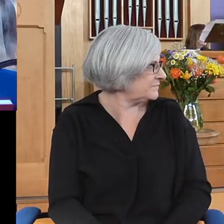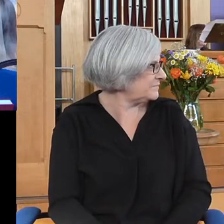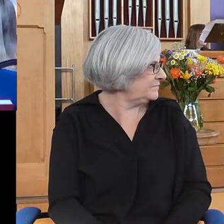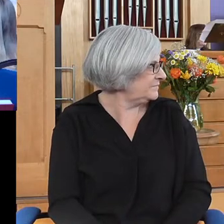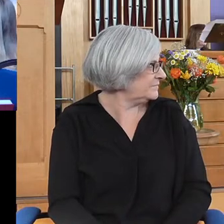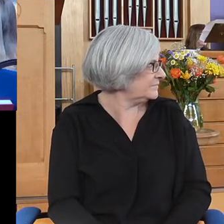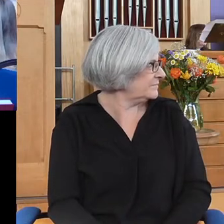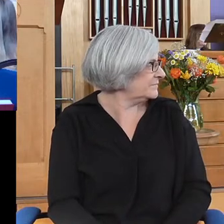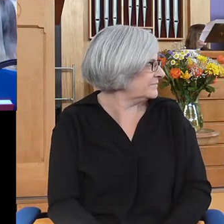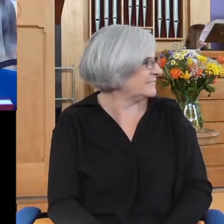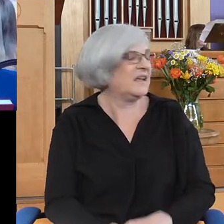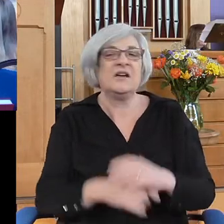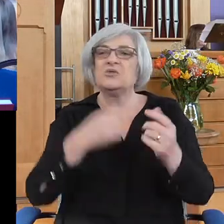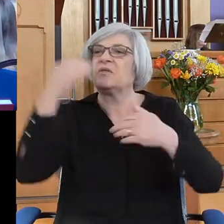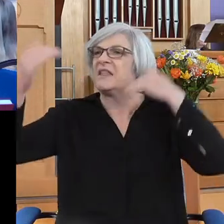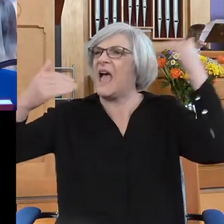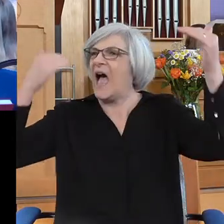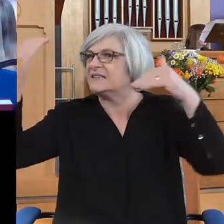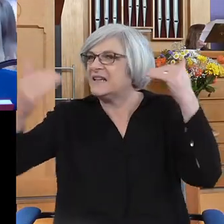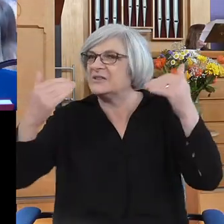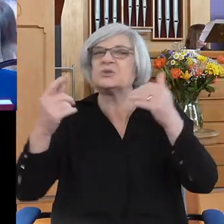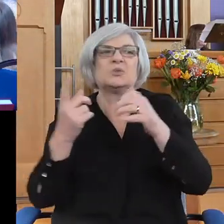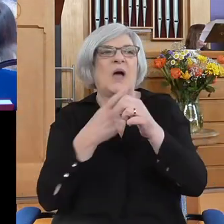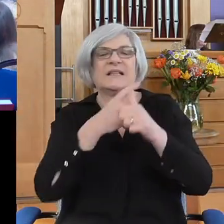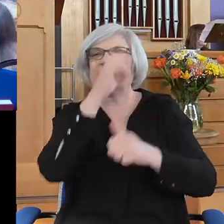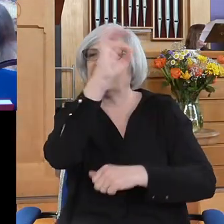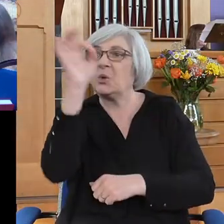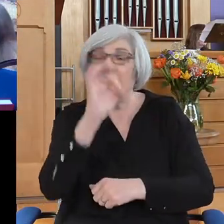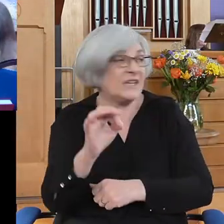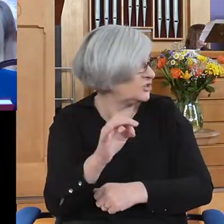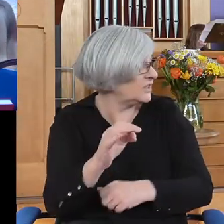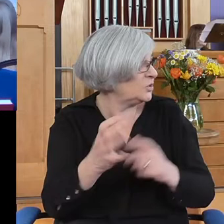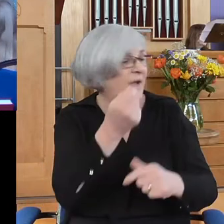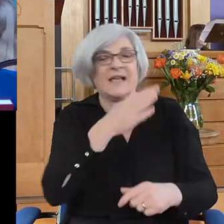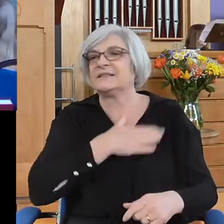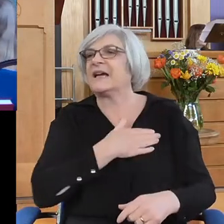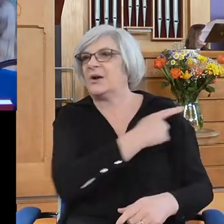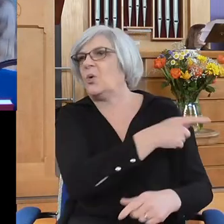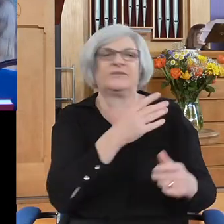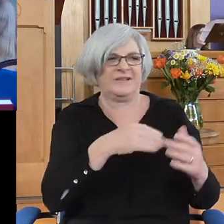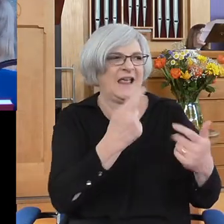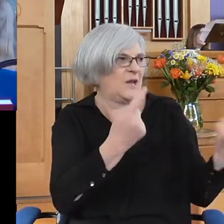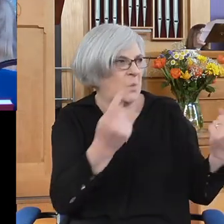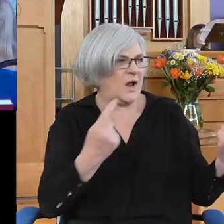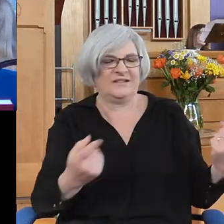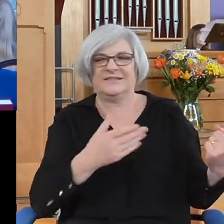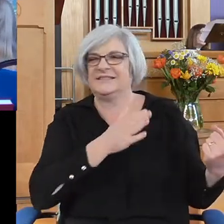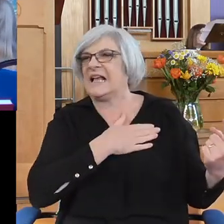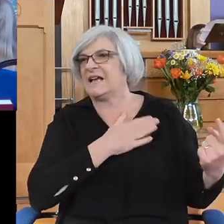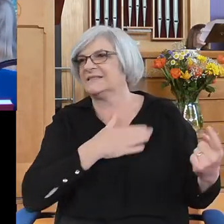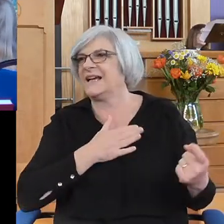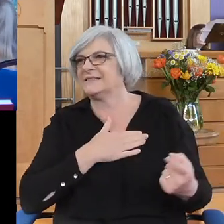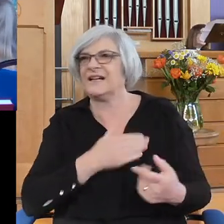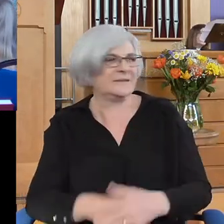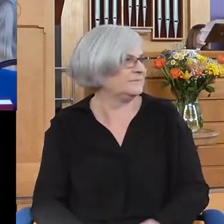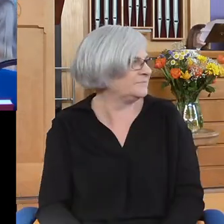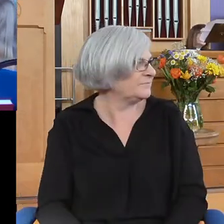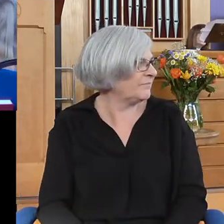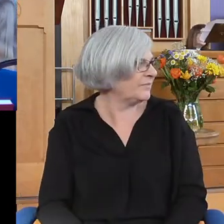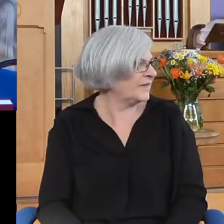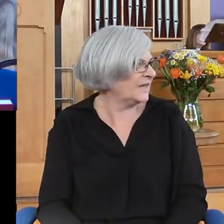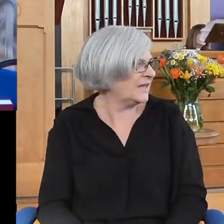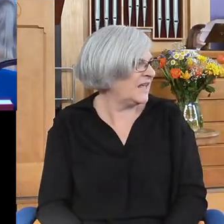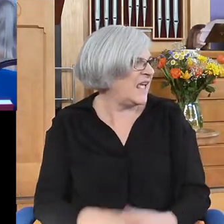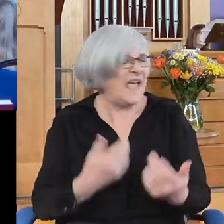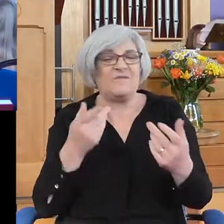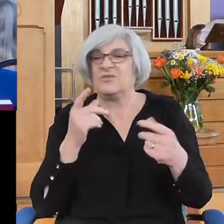There you are. For all those who answered a question this morning, you can get a sticker. If you didn't answer the question, I might give you a